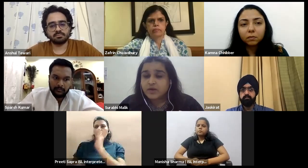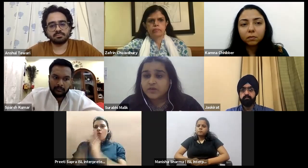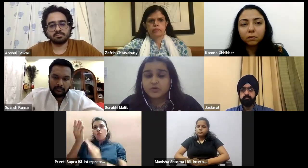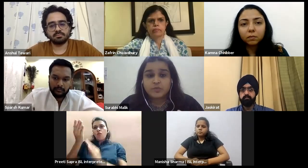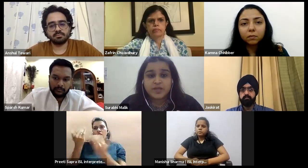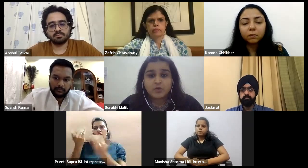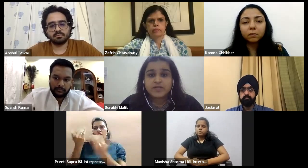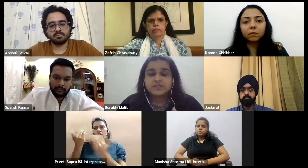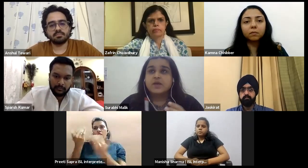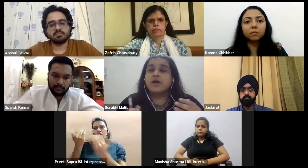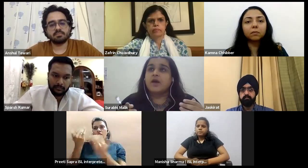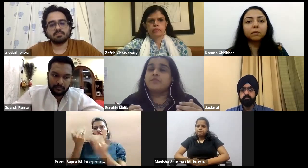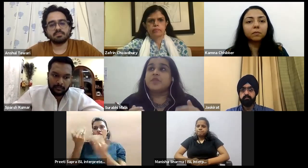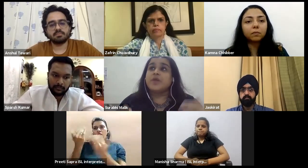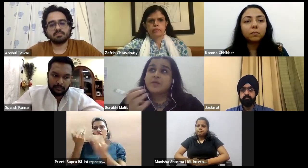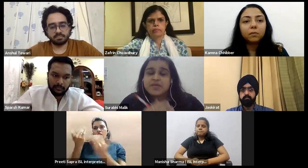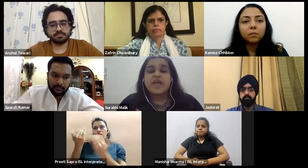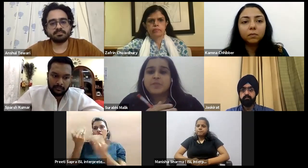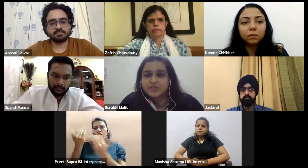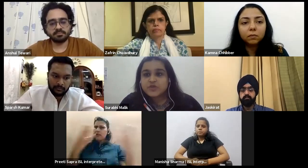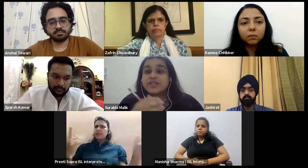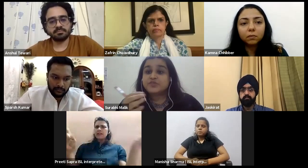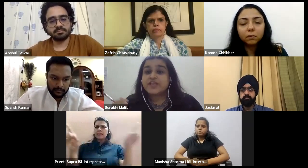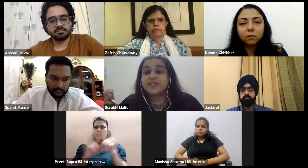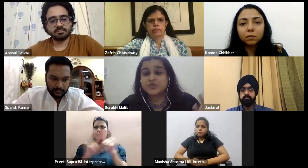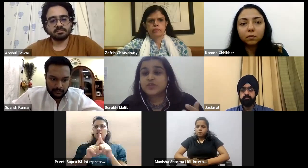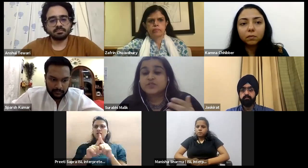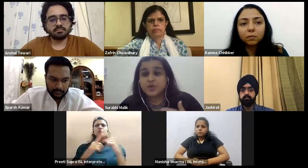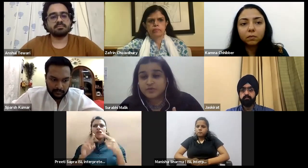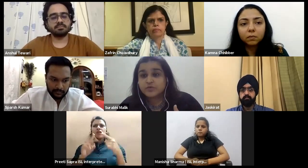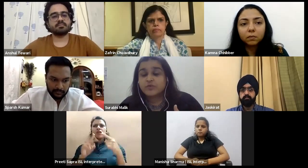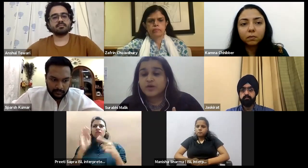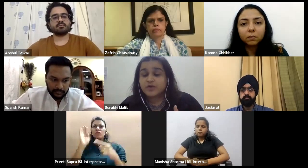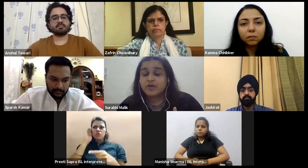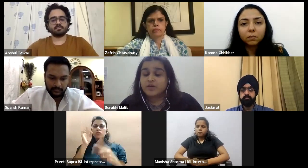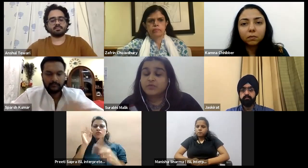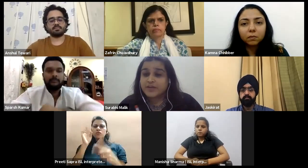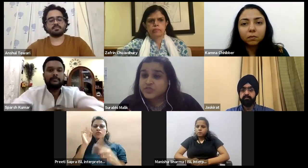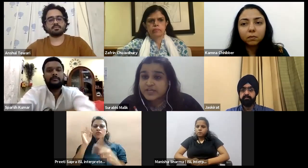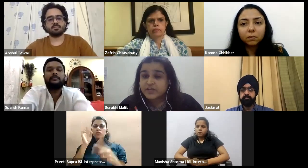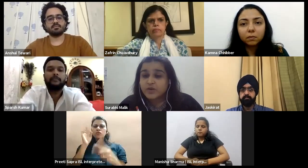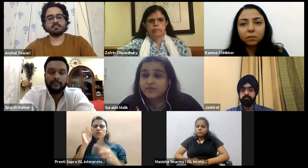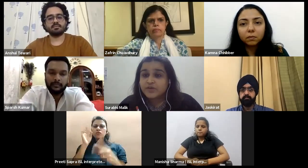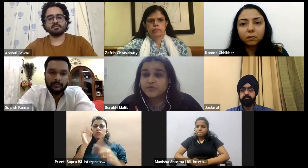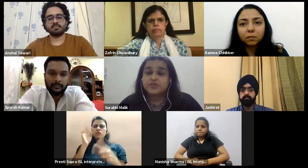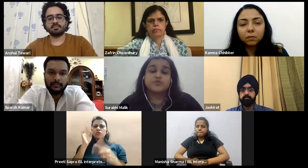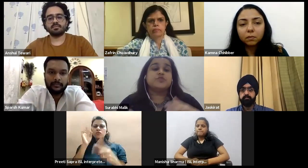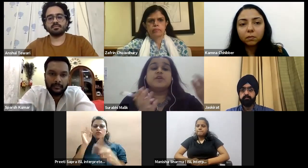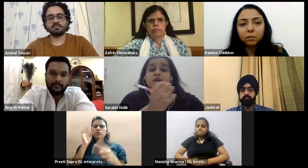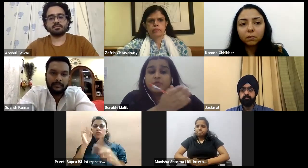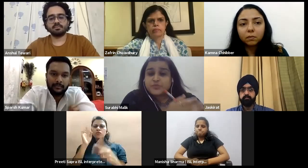other, media outlets. When I began my journey training journalists on, fact checking and online